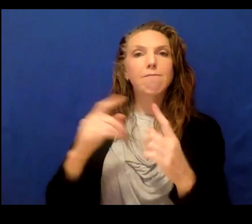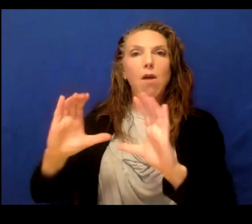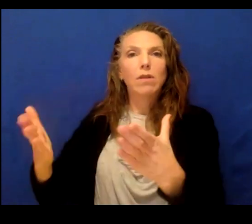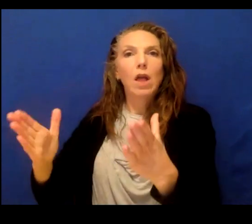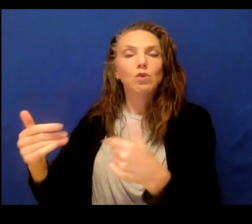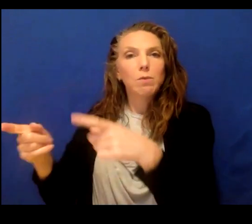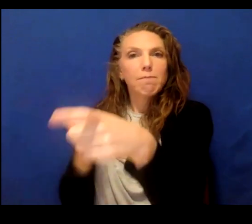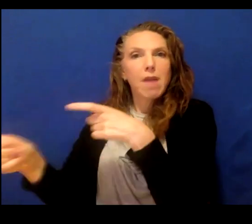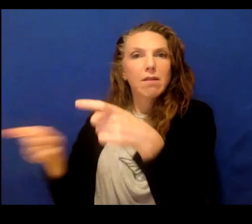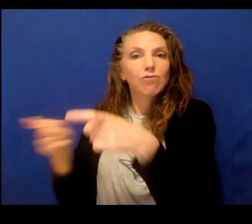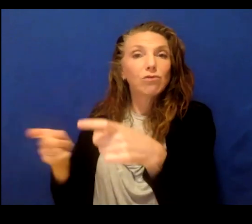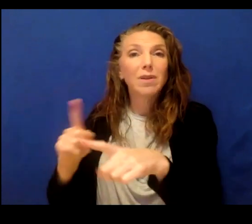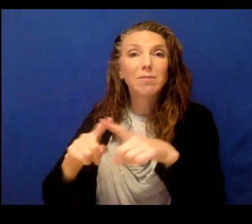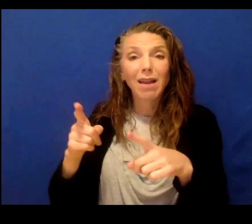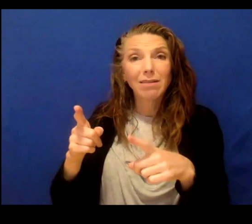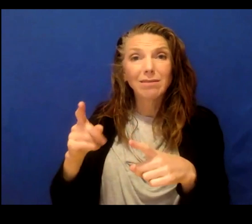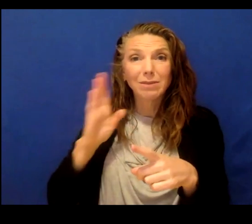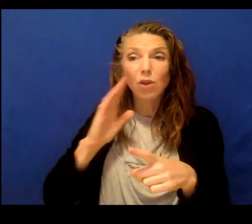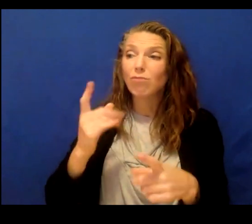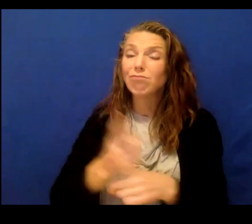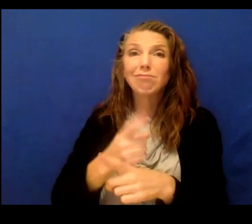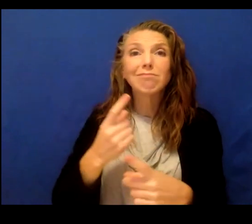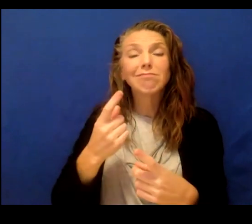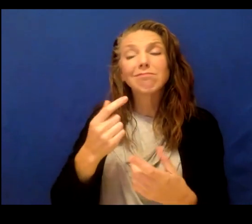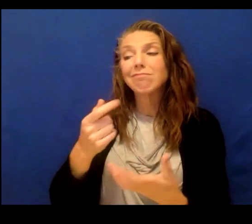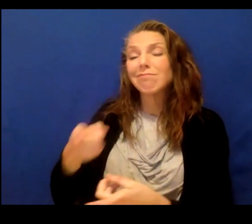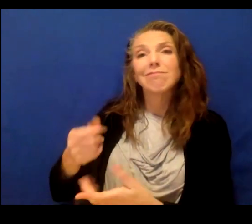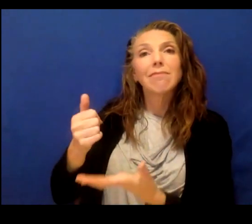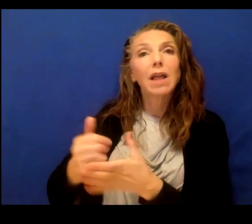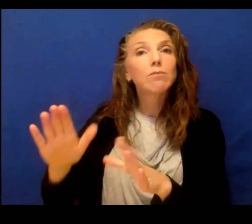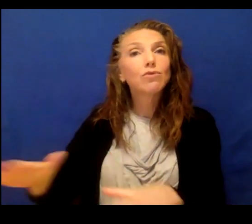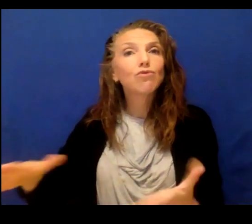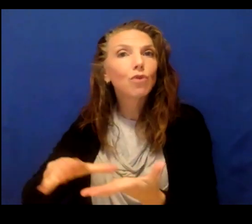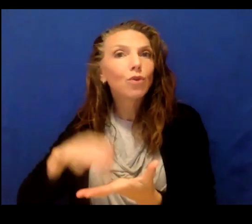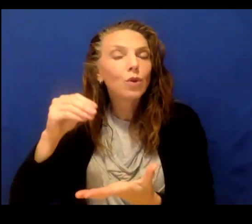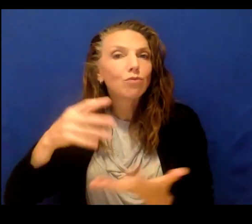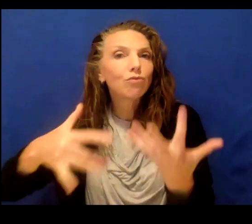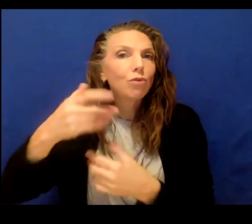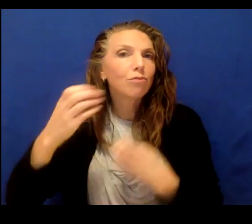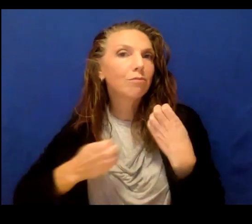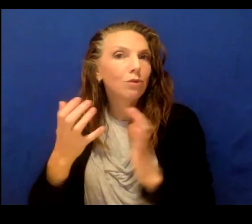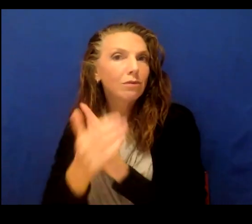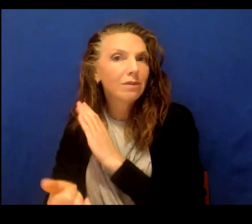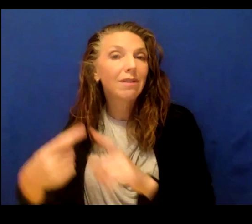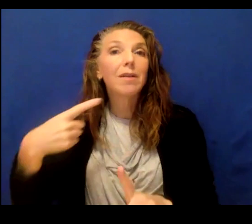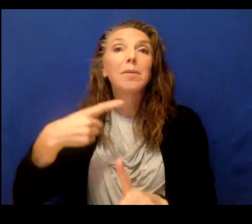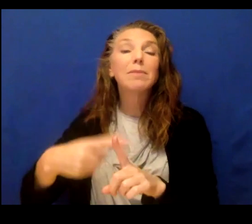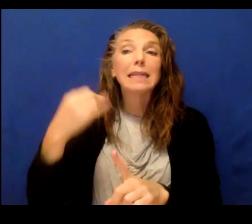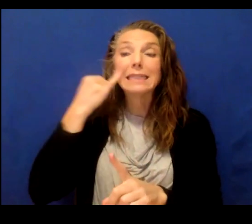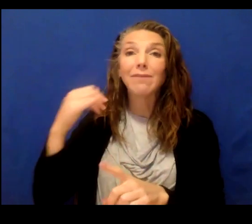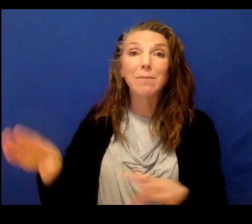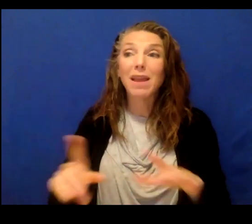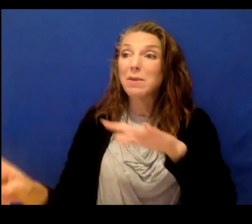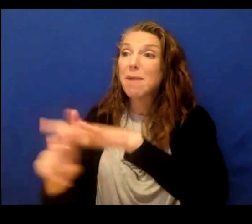routines help young children learn social and emotional skills. And they're also a great tool for reducing behaviors that might